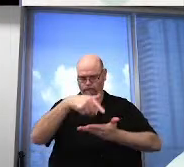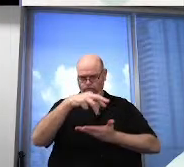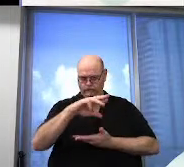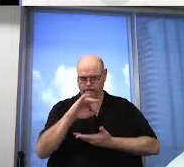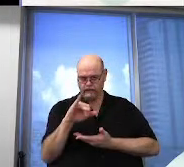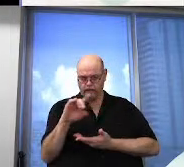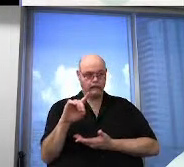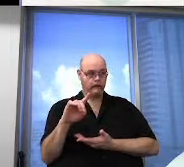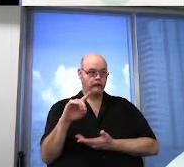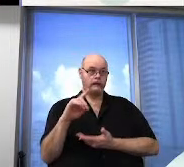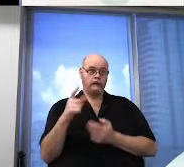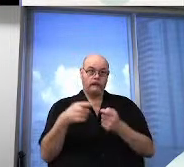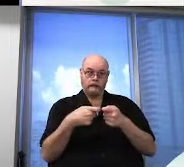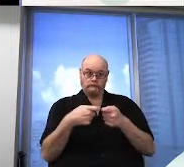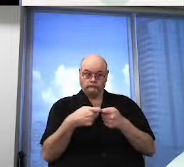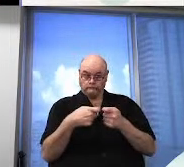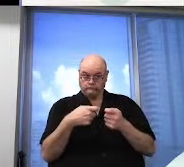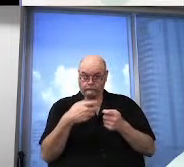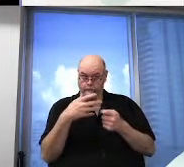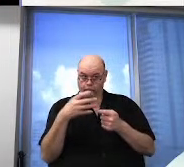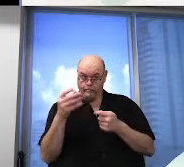And as long as we